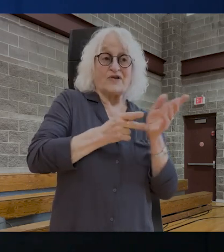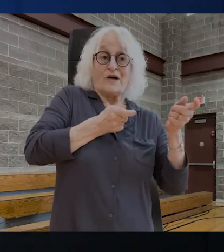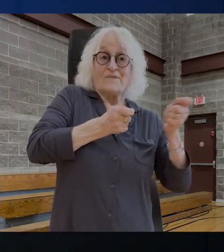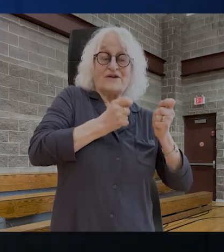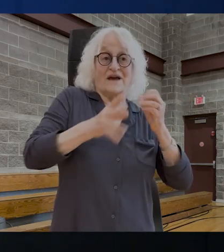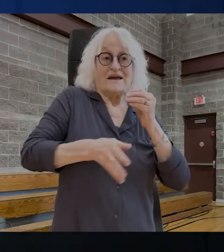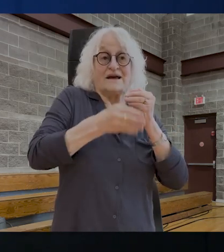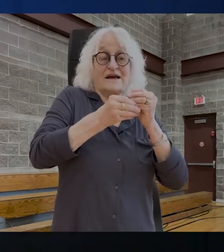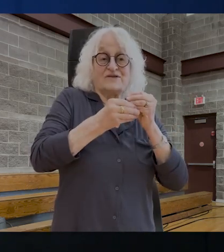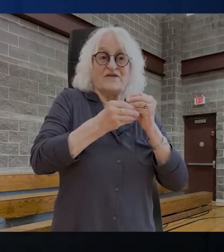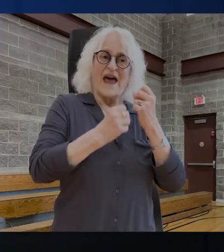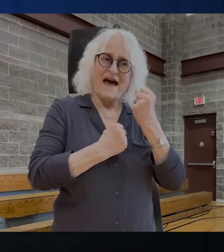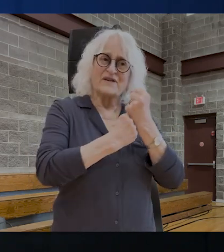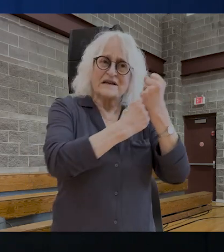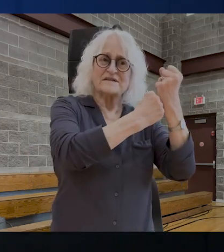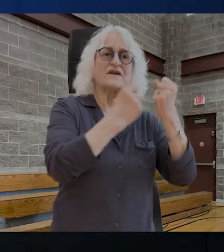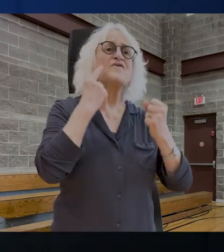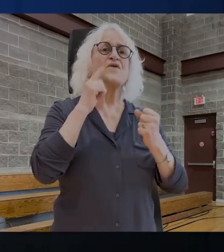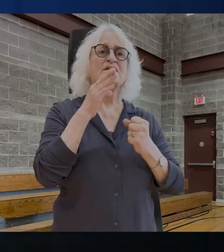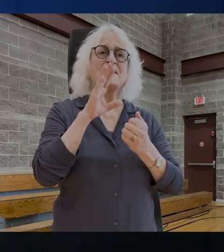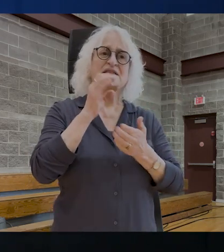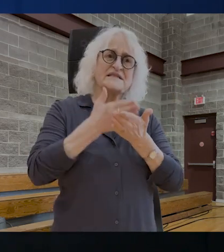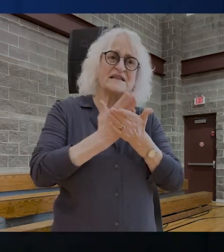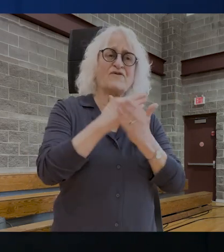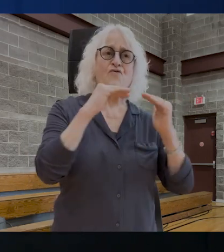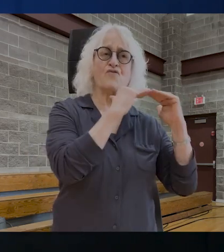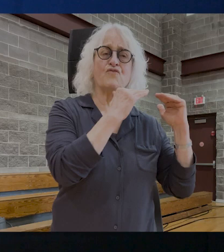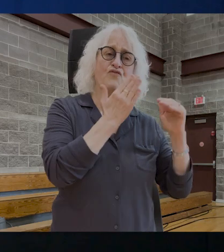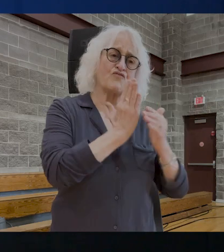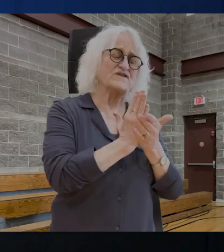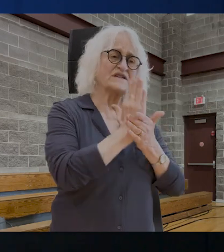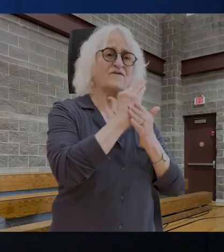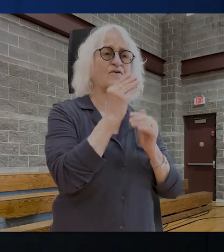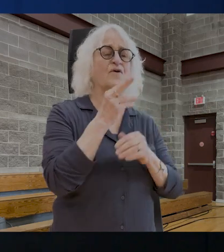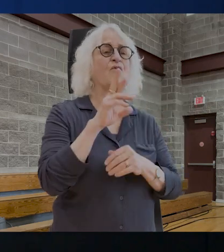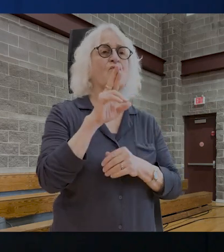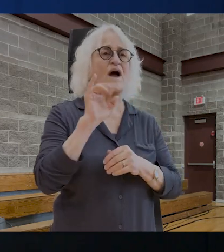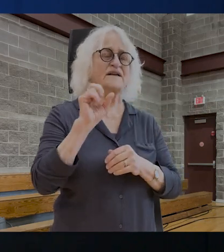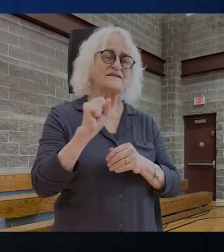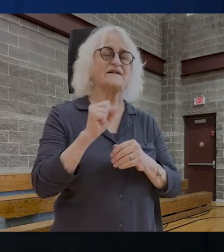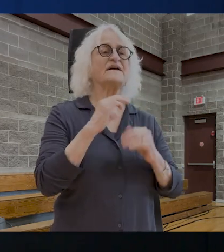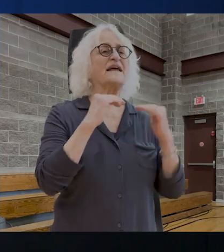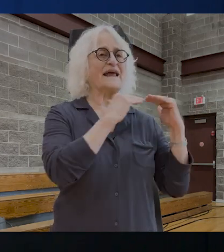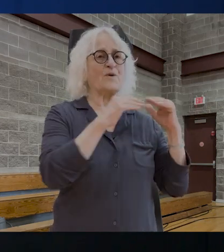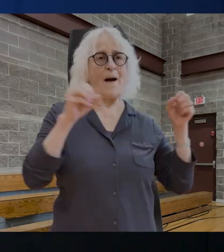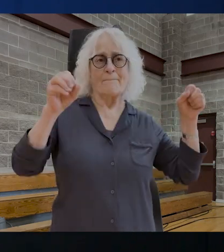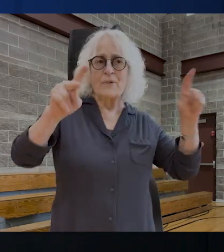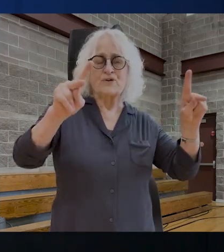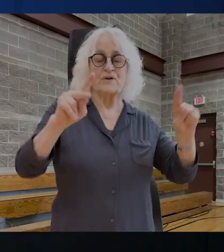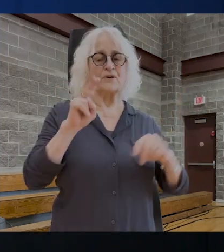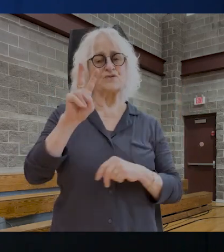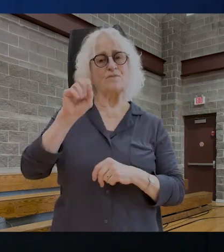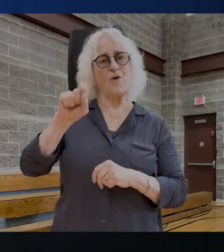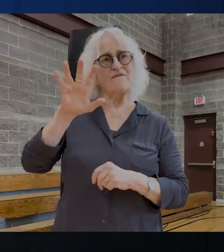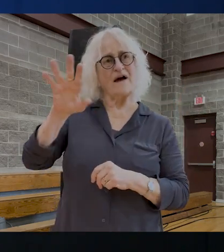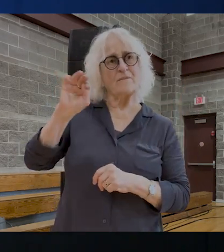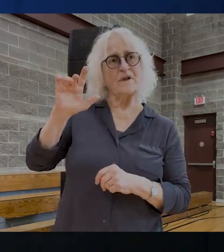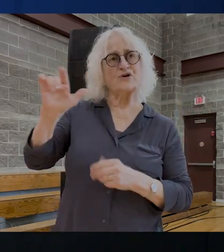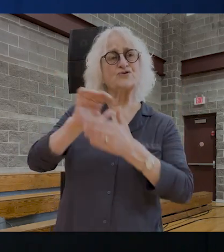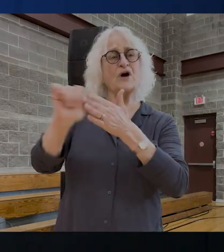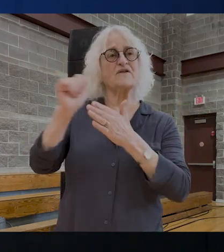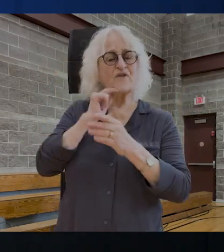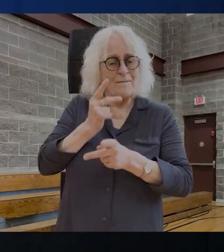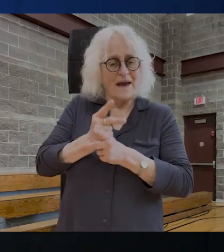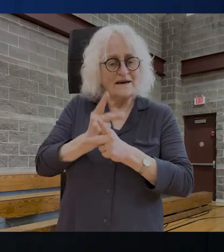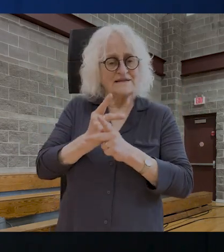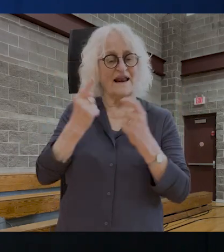additional advocacy in the Civil Rights and Equal Opportunity Office. This budget adds $2.5 million for